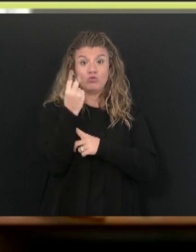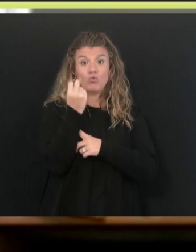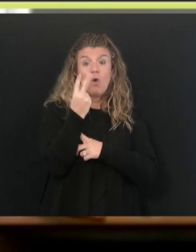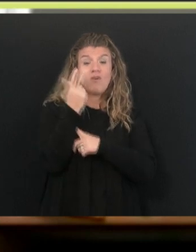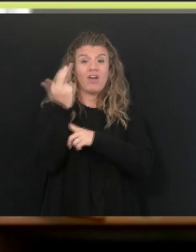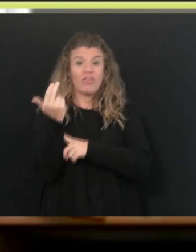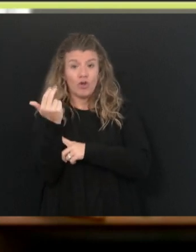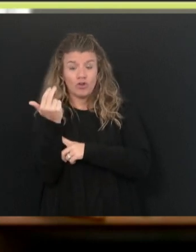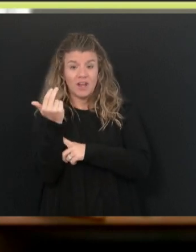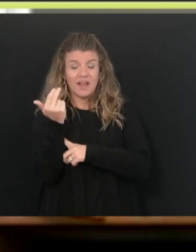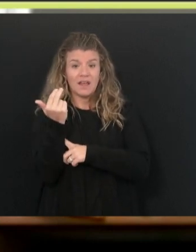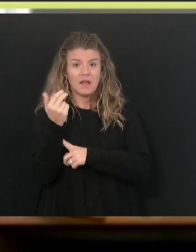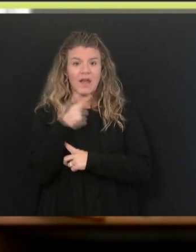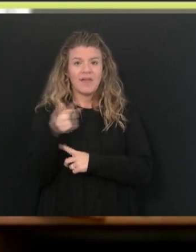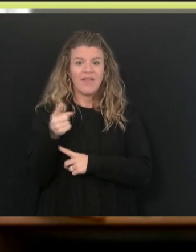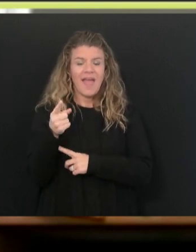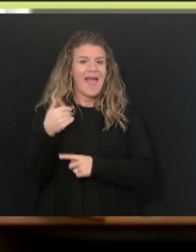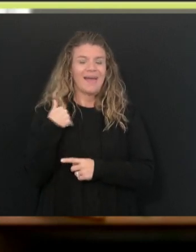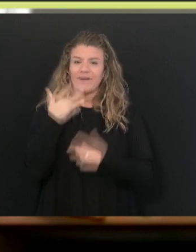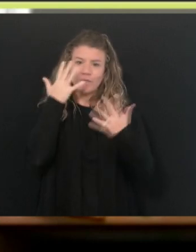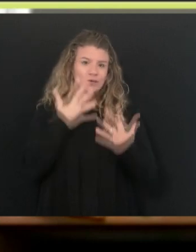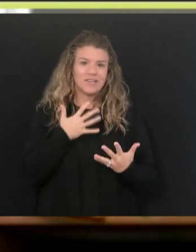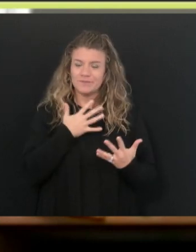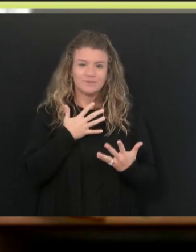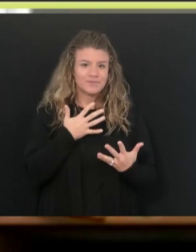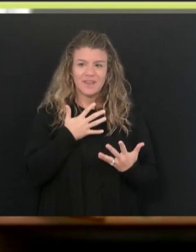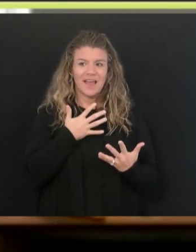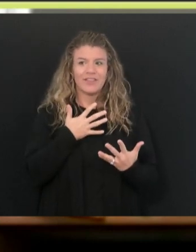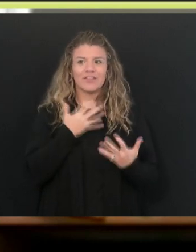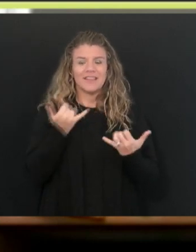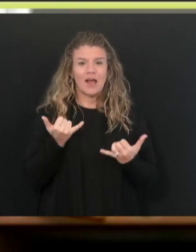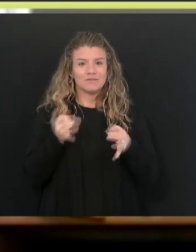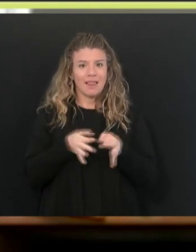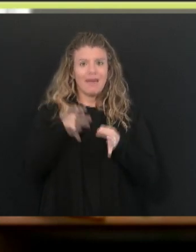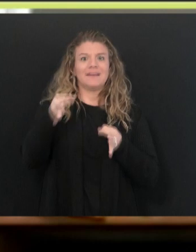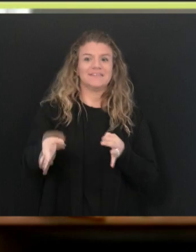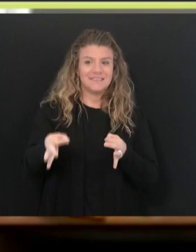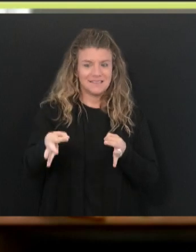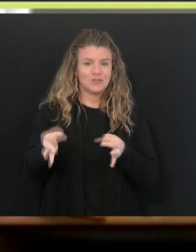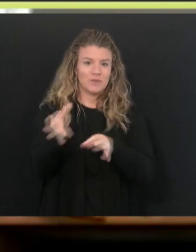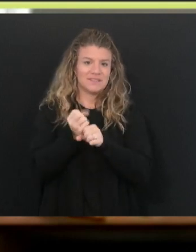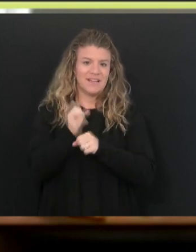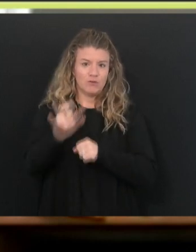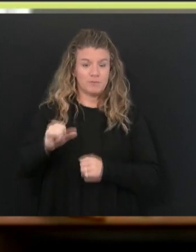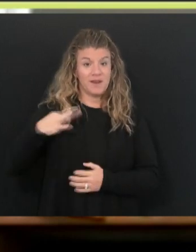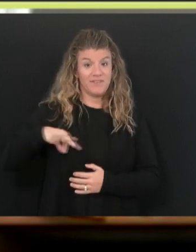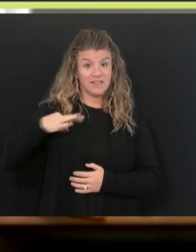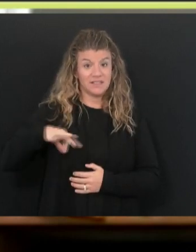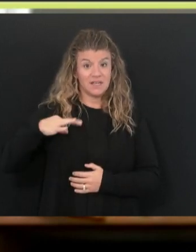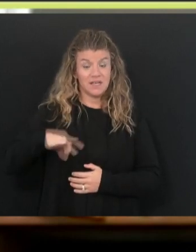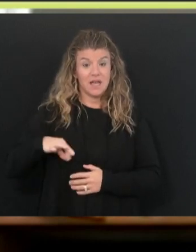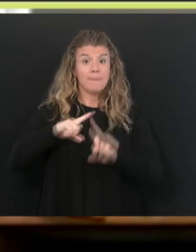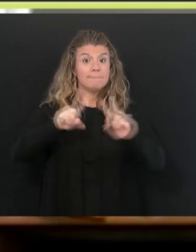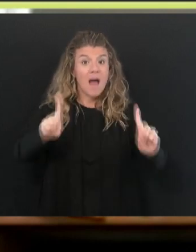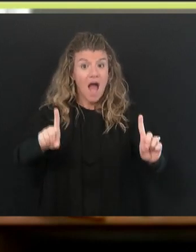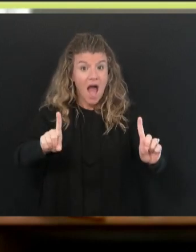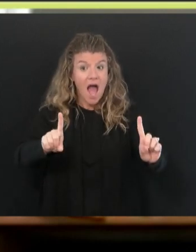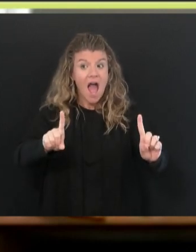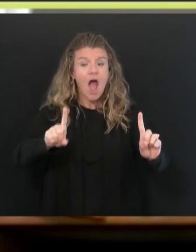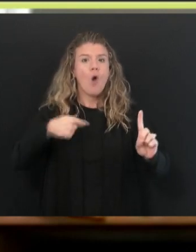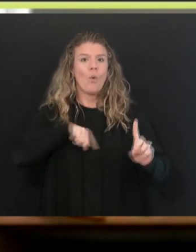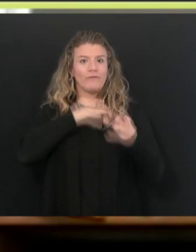13th have unfortunately been in a delay pattern to receive those benefits. Fortunately, however, the matter has